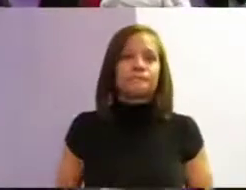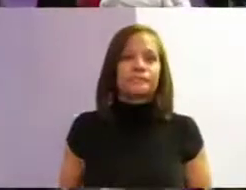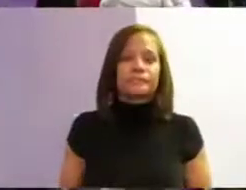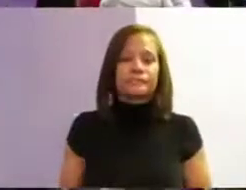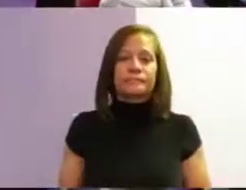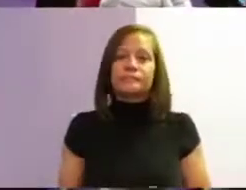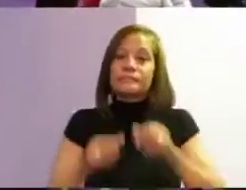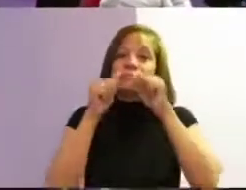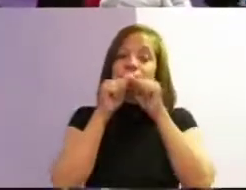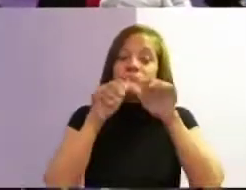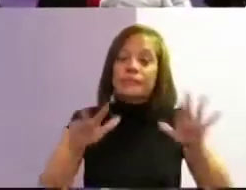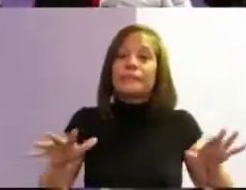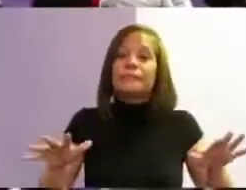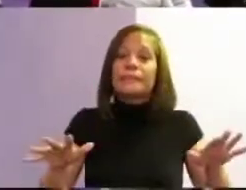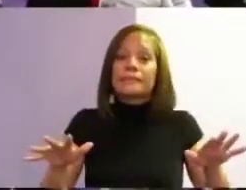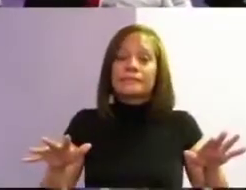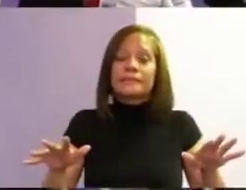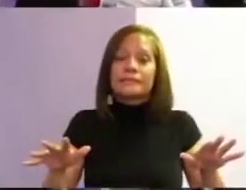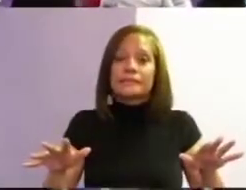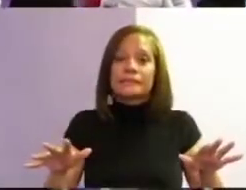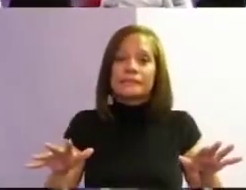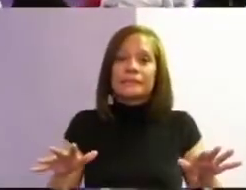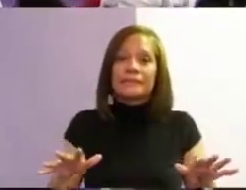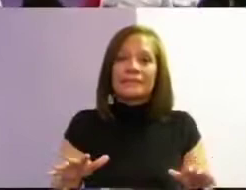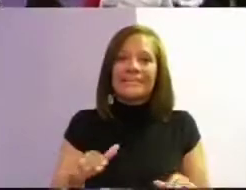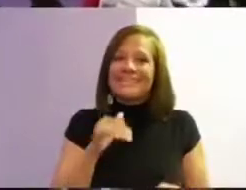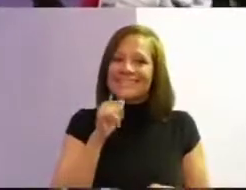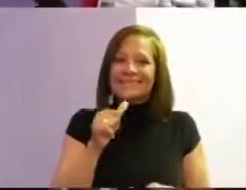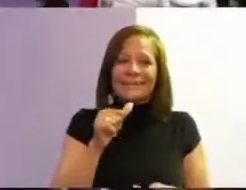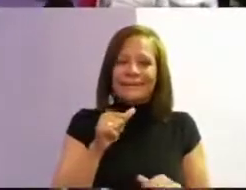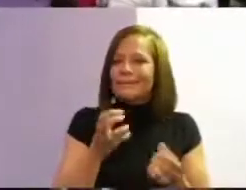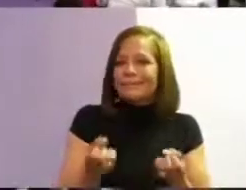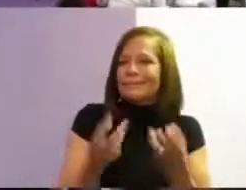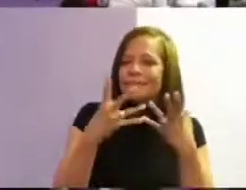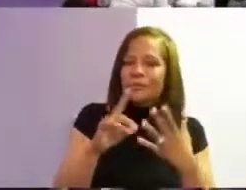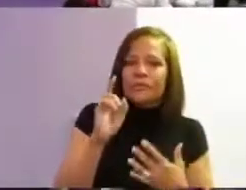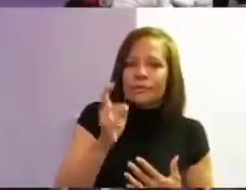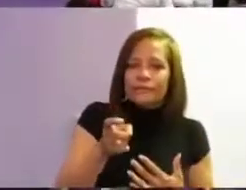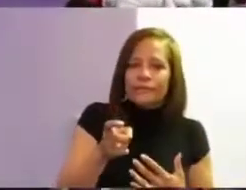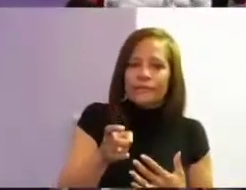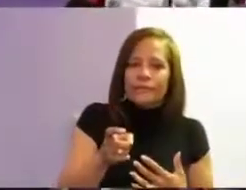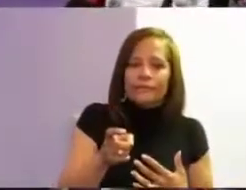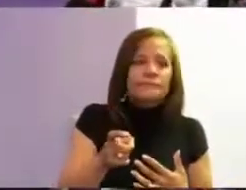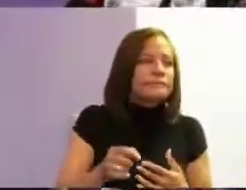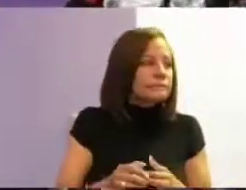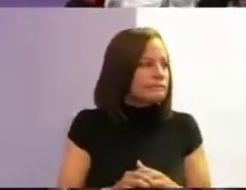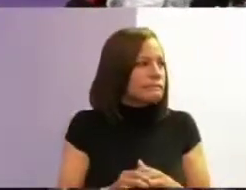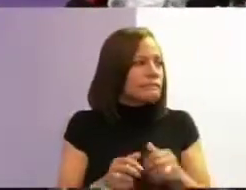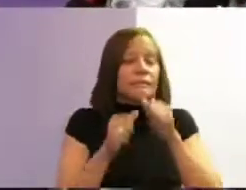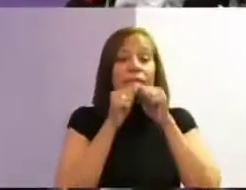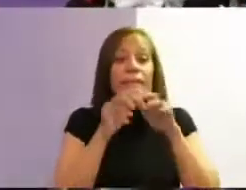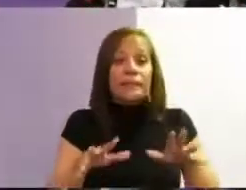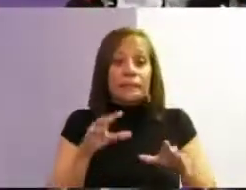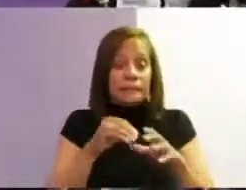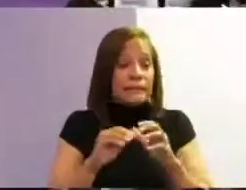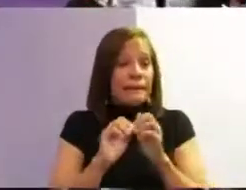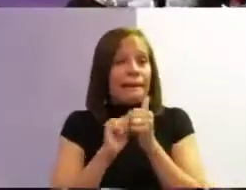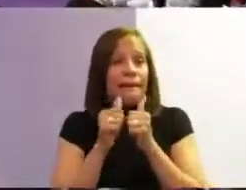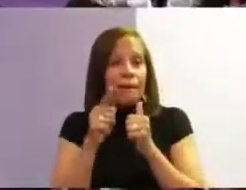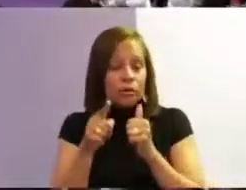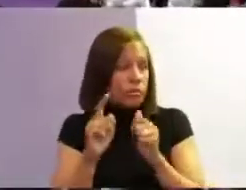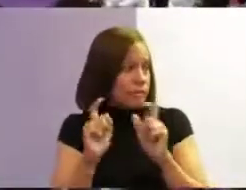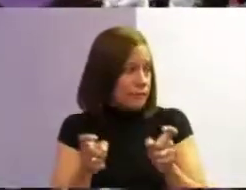The blessing is not in what you give. The blessing is in how you give